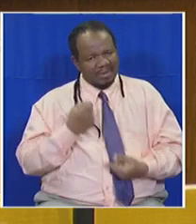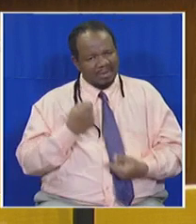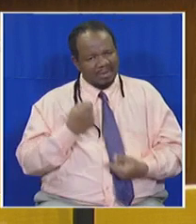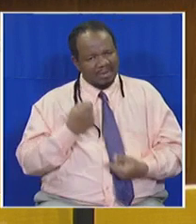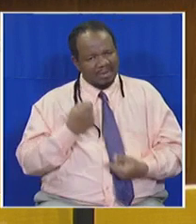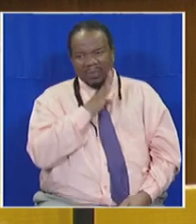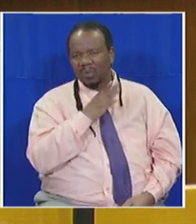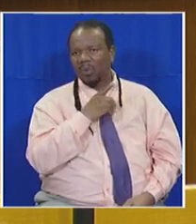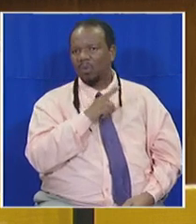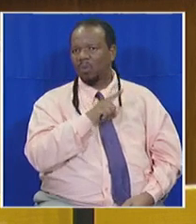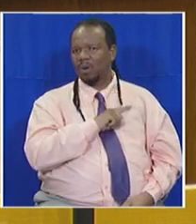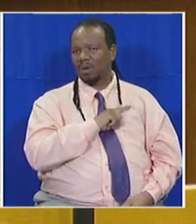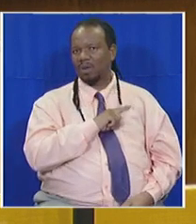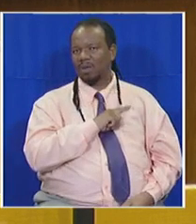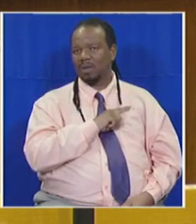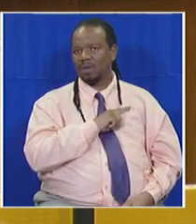Honorable Milam,